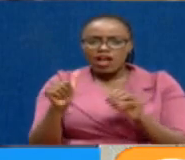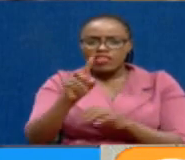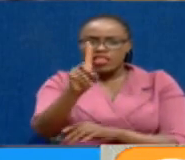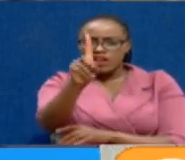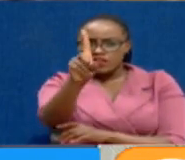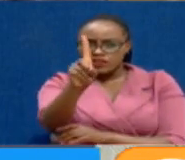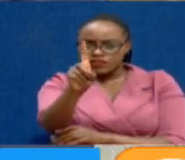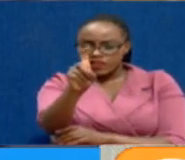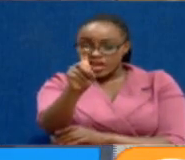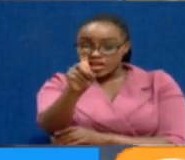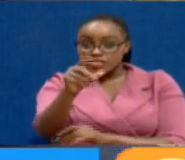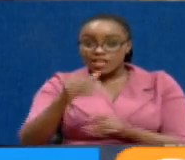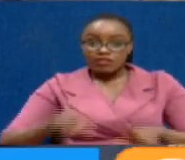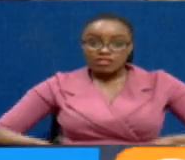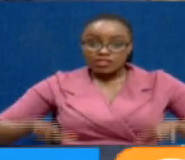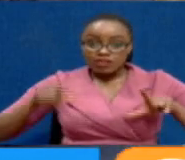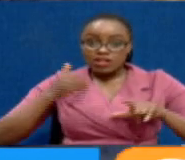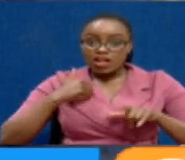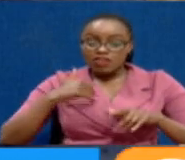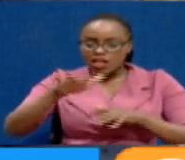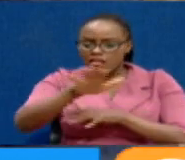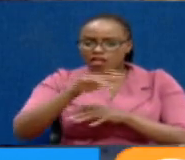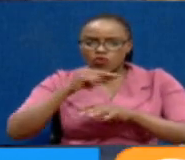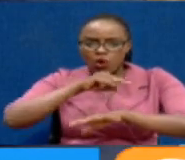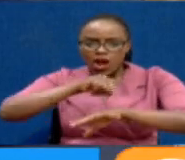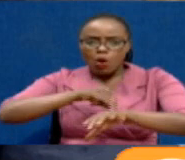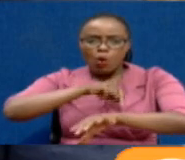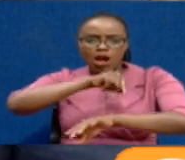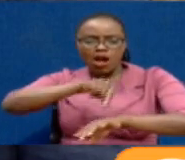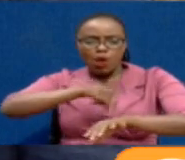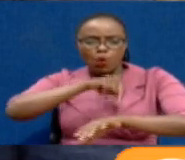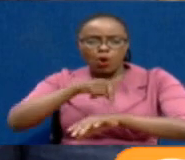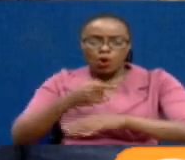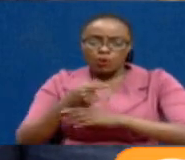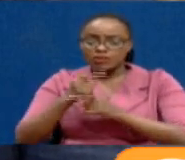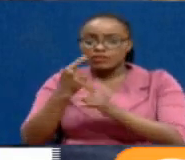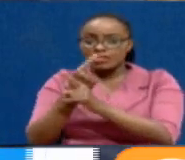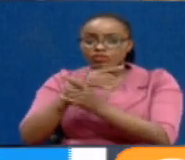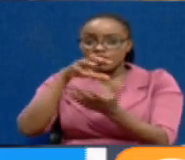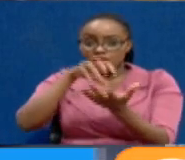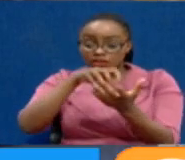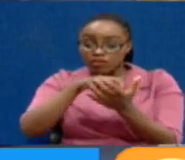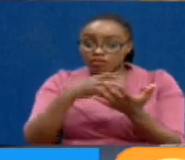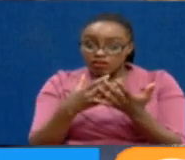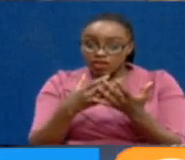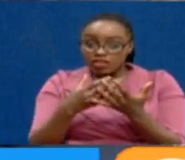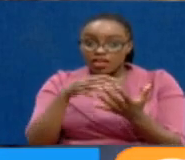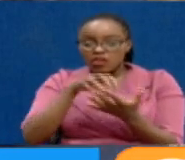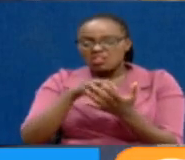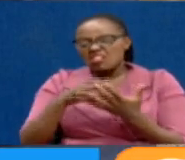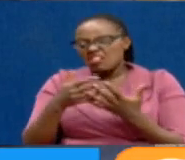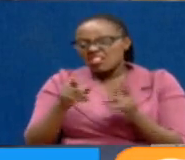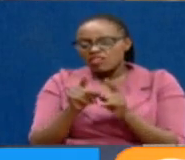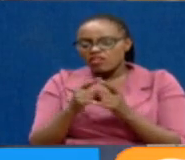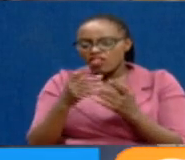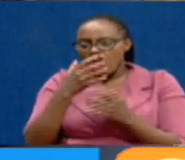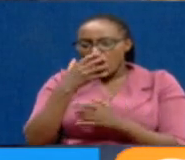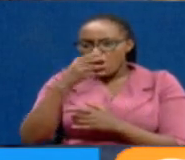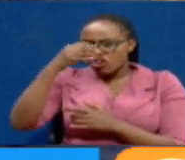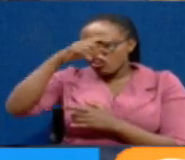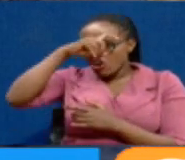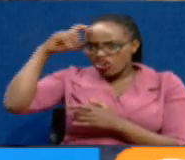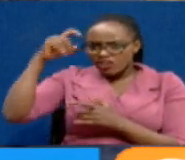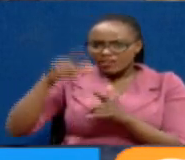viruses of its kind have been surviving on surfaces for hours to days, depending on the conditions. The colder the conditions, the longer it survives. The hotter the conditions, the